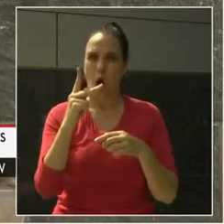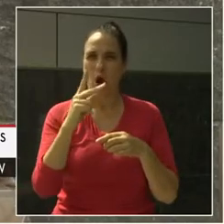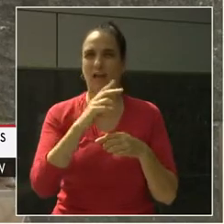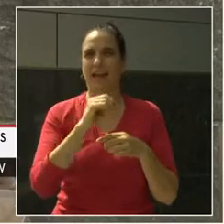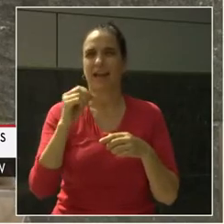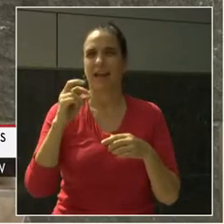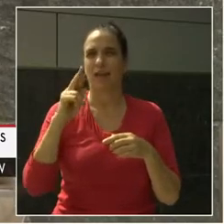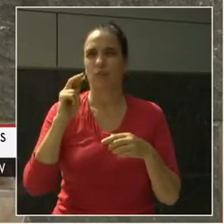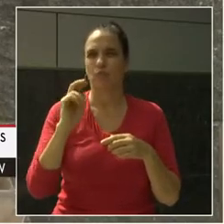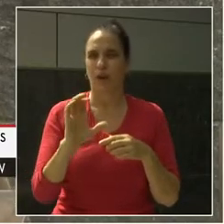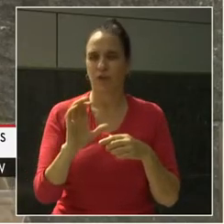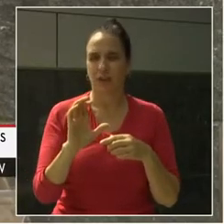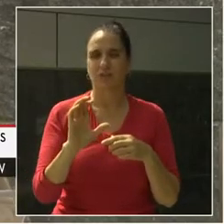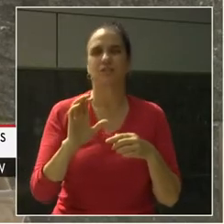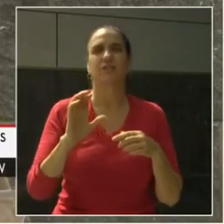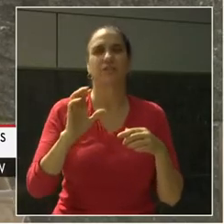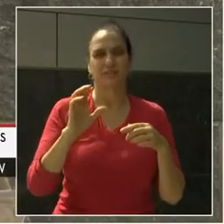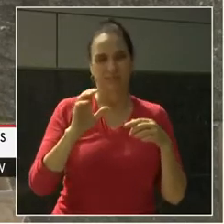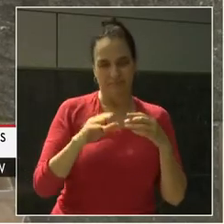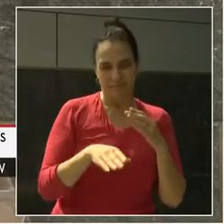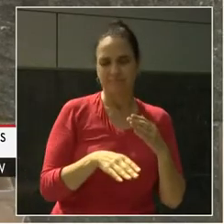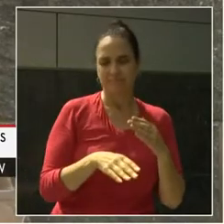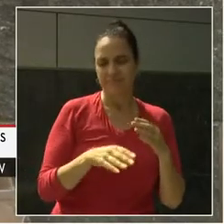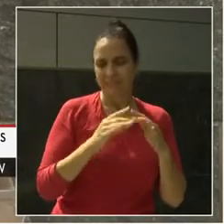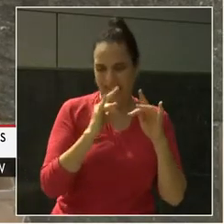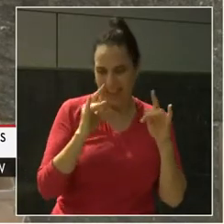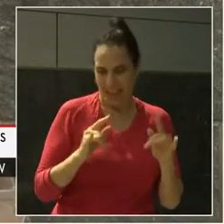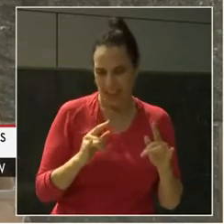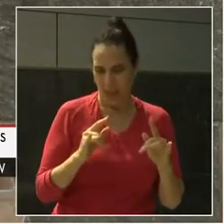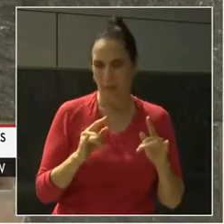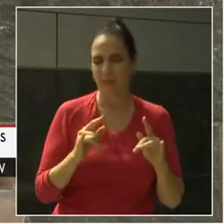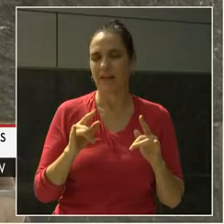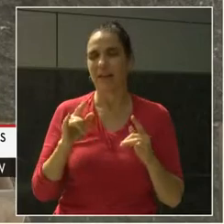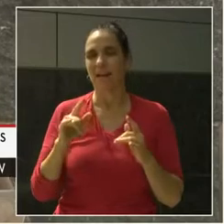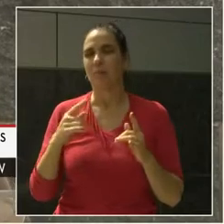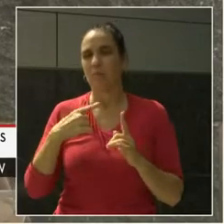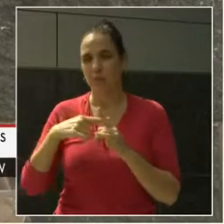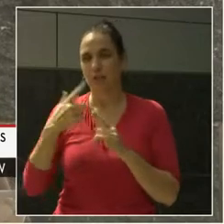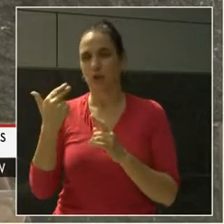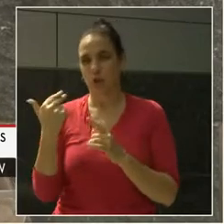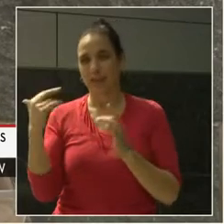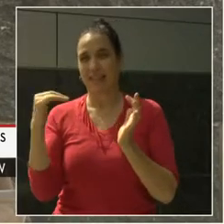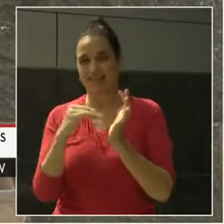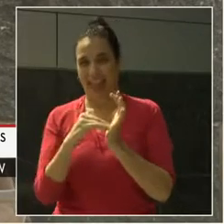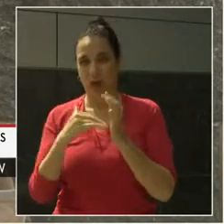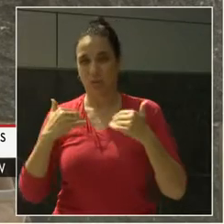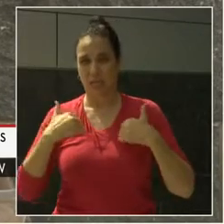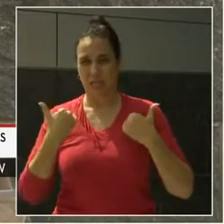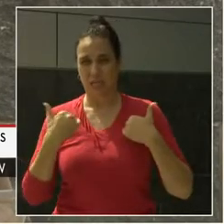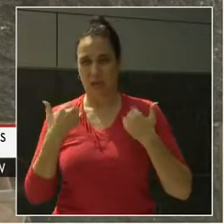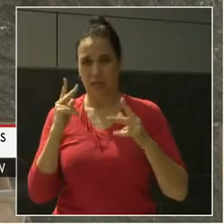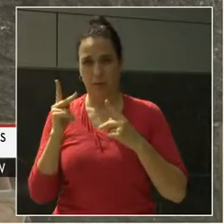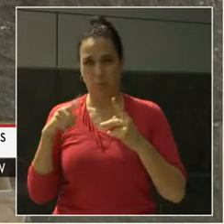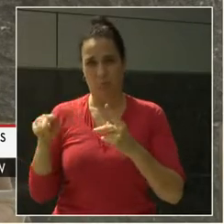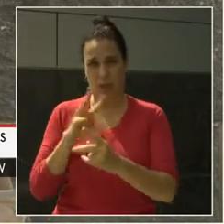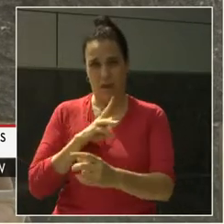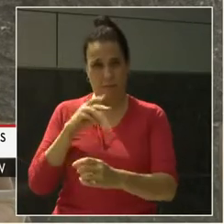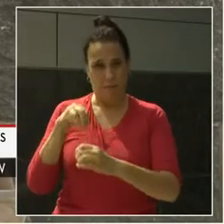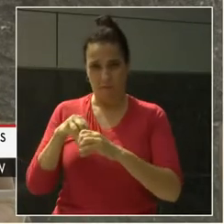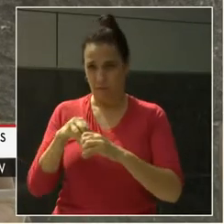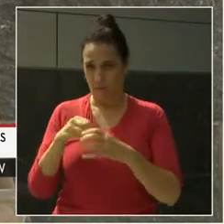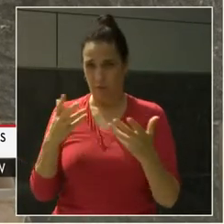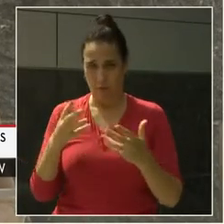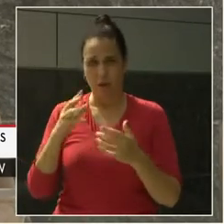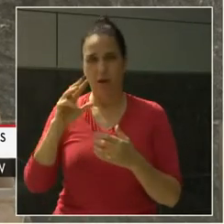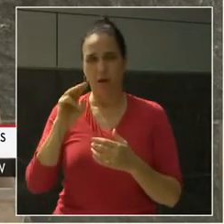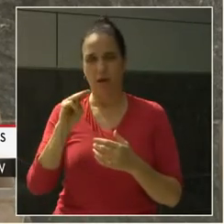of the recreators that made that possible, and the 13,000 young people who participated in a Marion